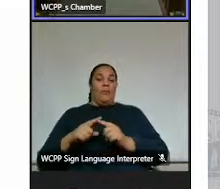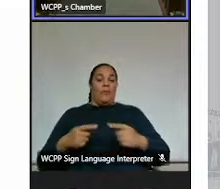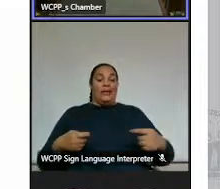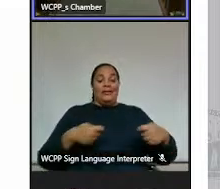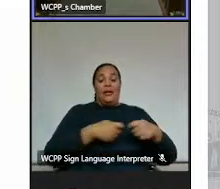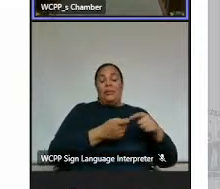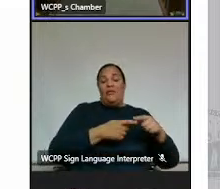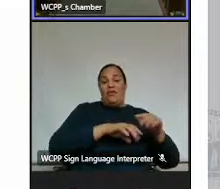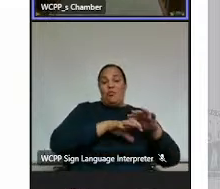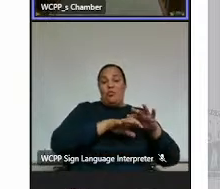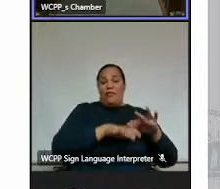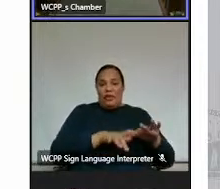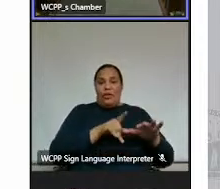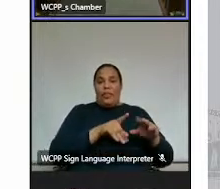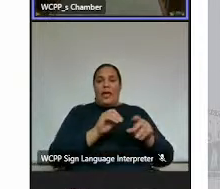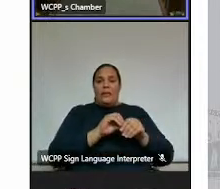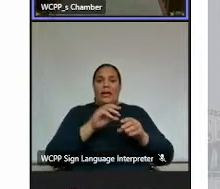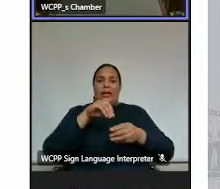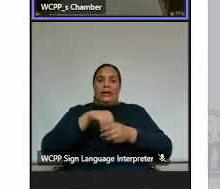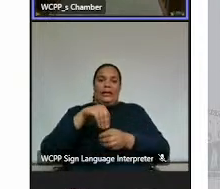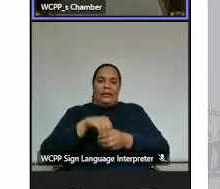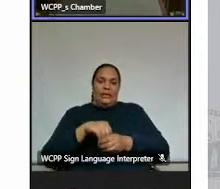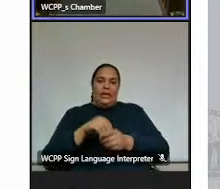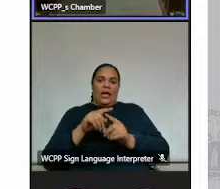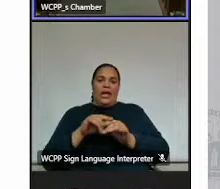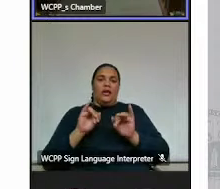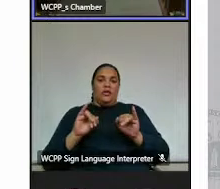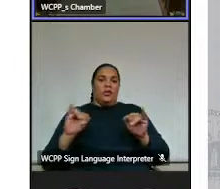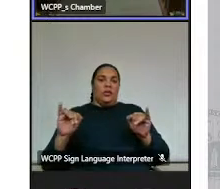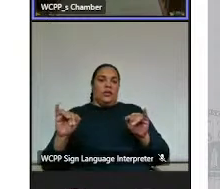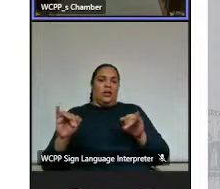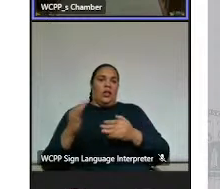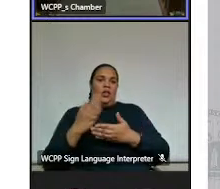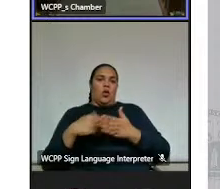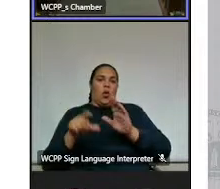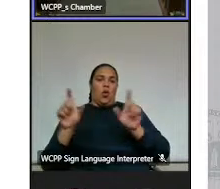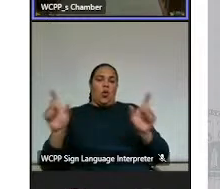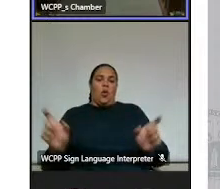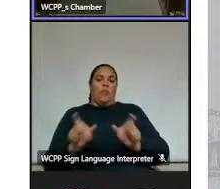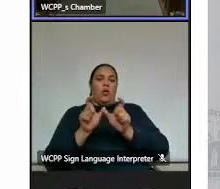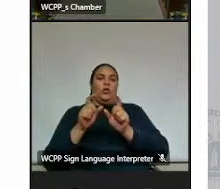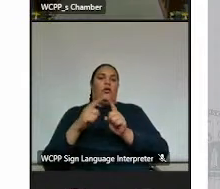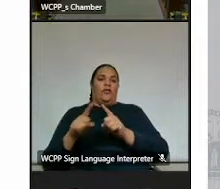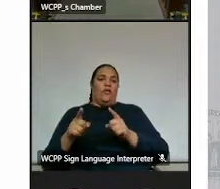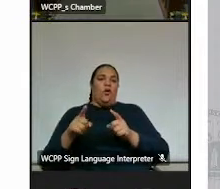province as they form an integral and critical component of the provincial road network.